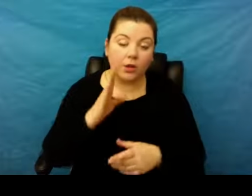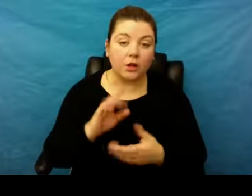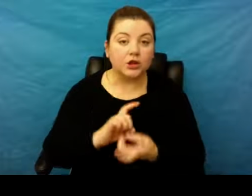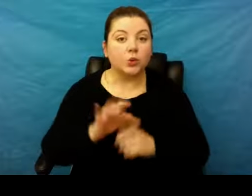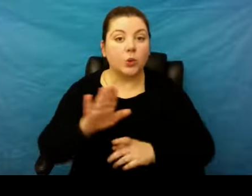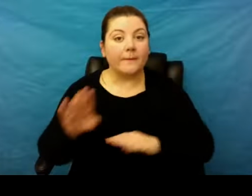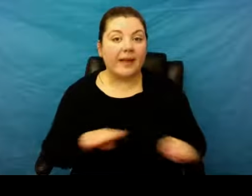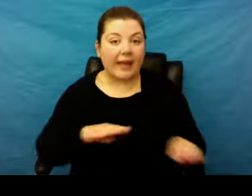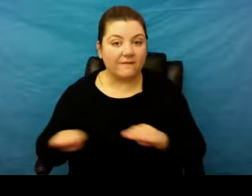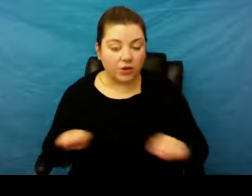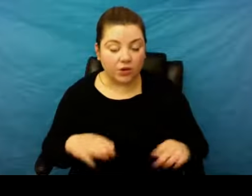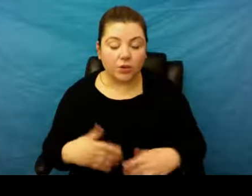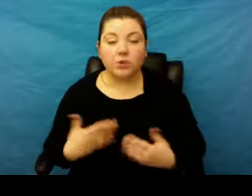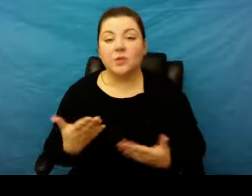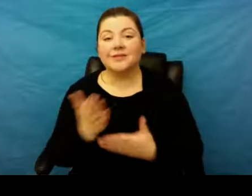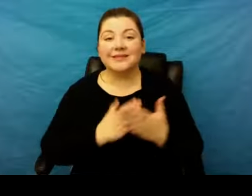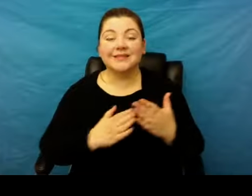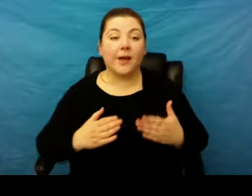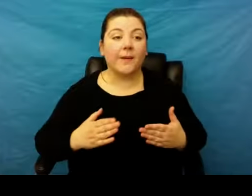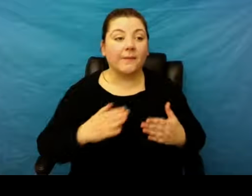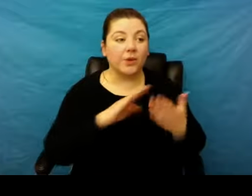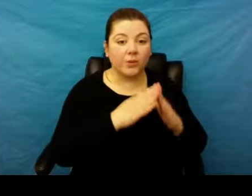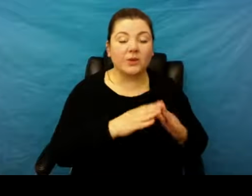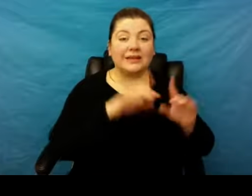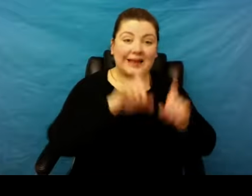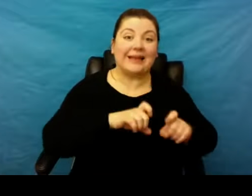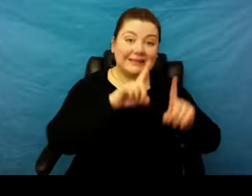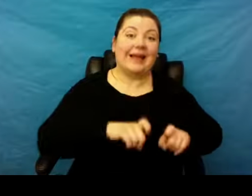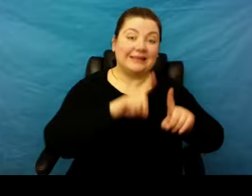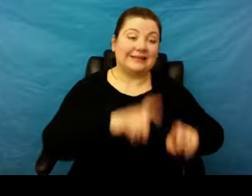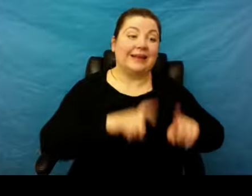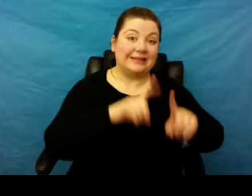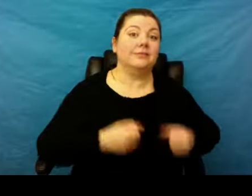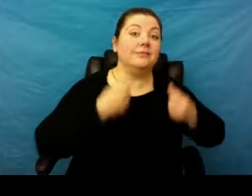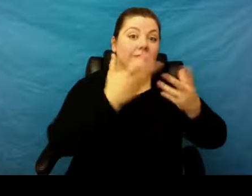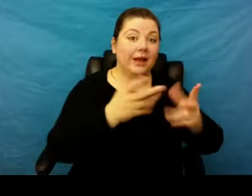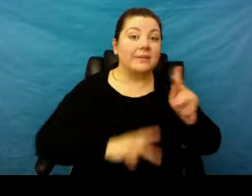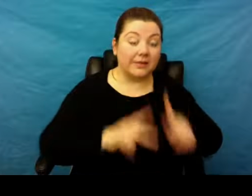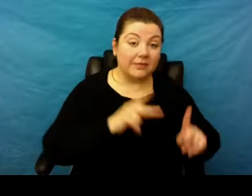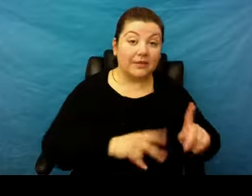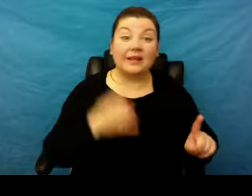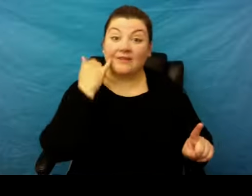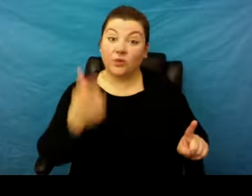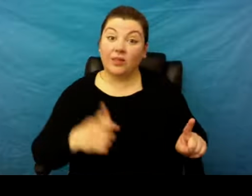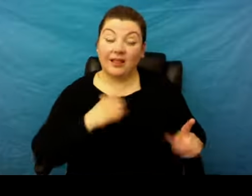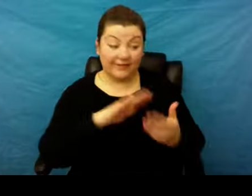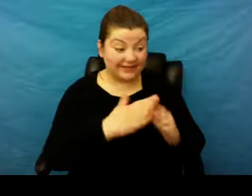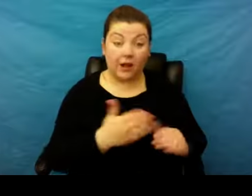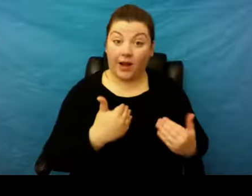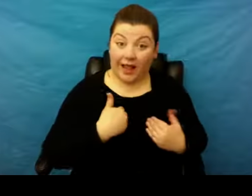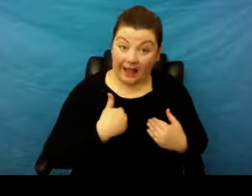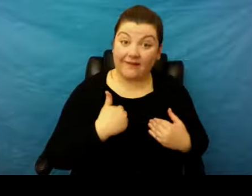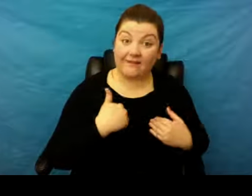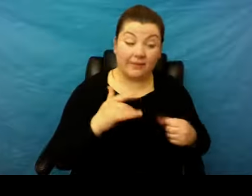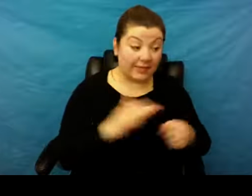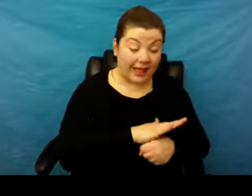is testing a lot and you have clear access to testing, absolutely getting the test is a good idea. Because